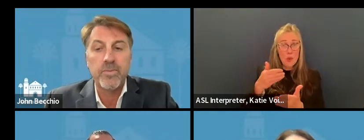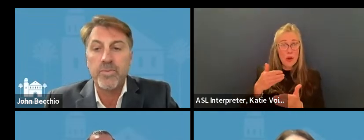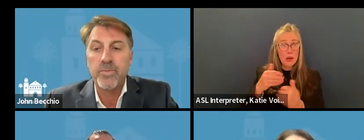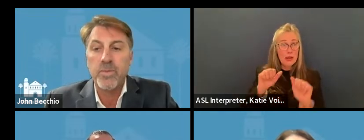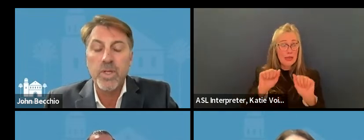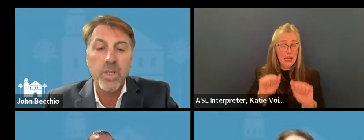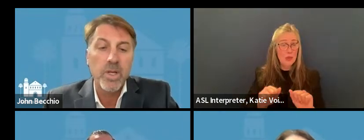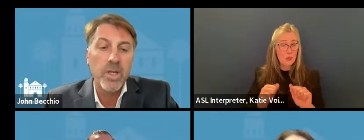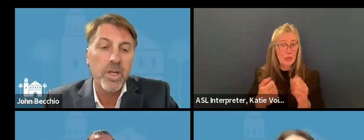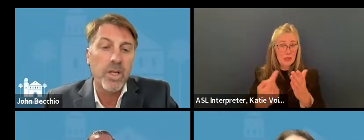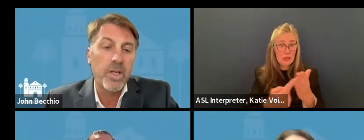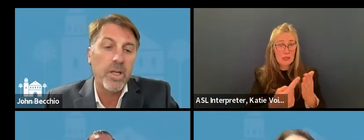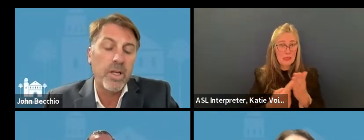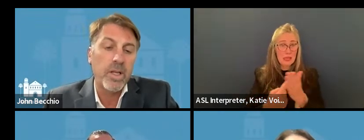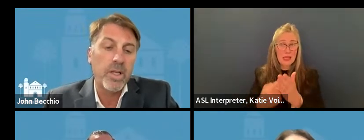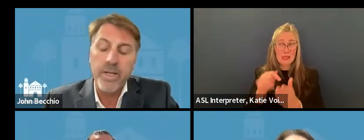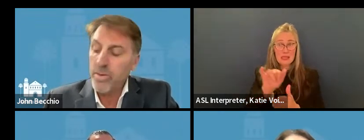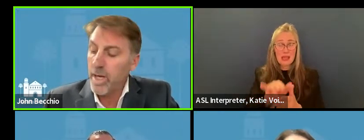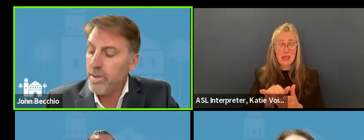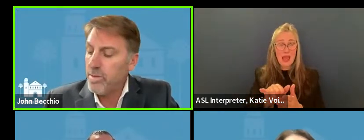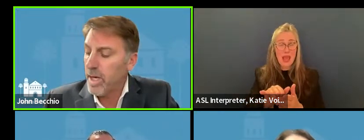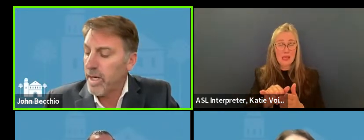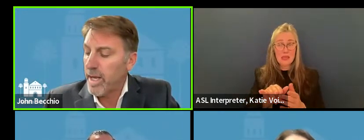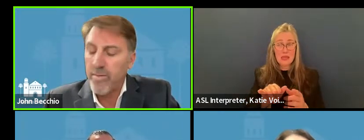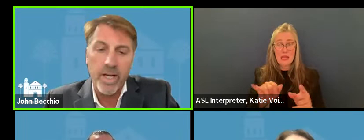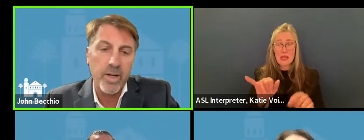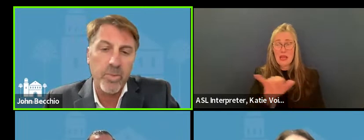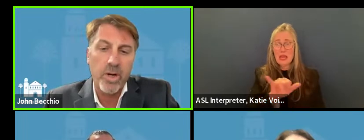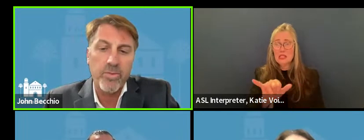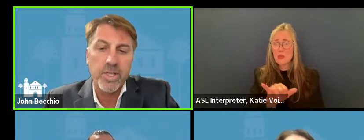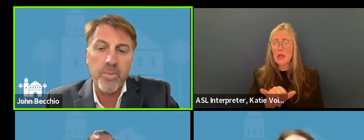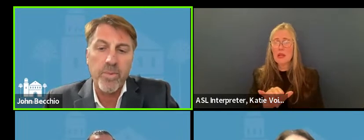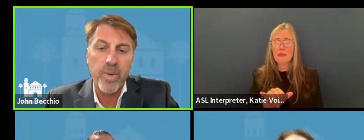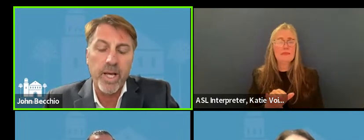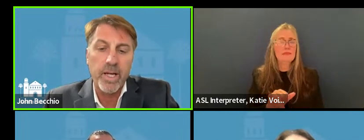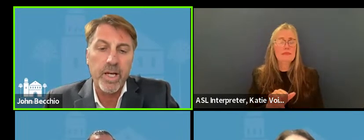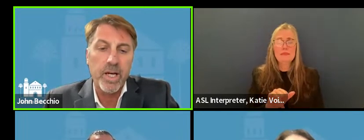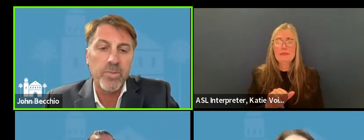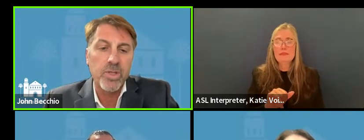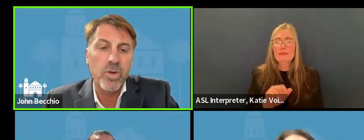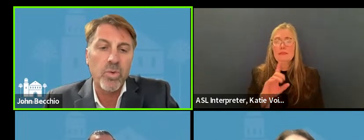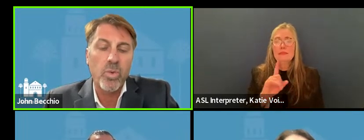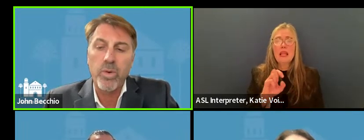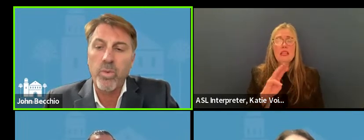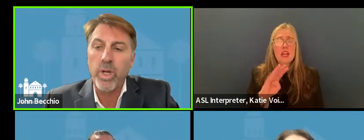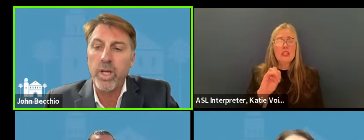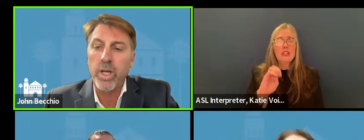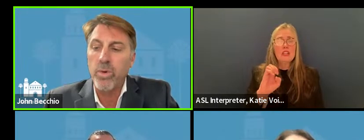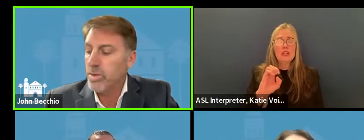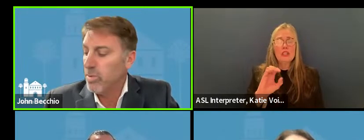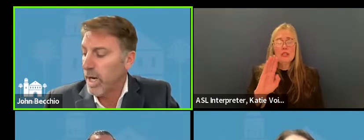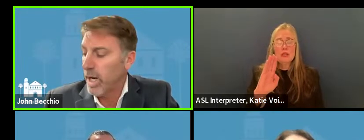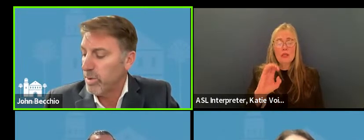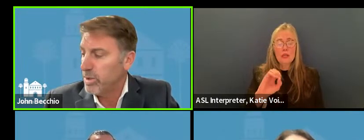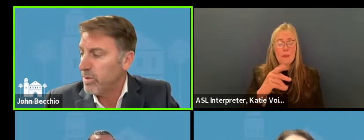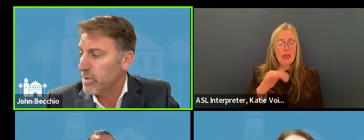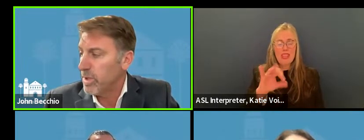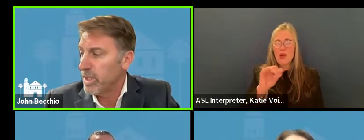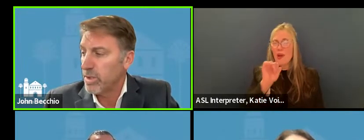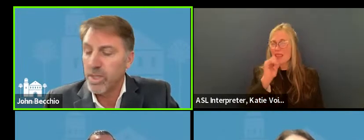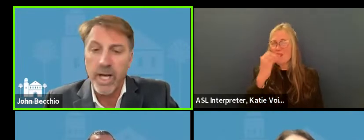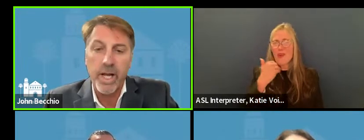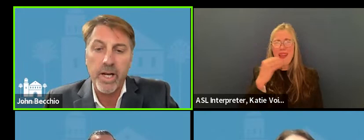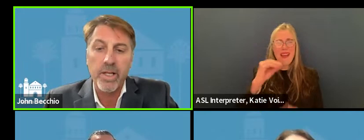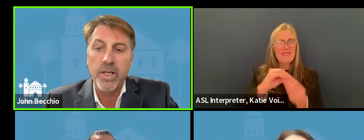as well. I do not have that number off the top of my head. So what I will do